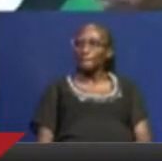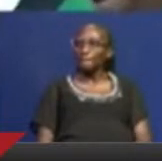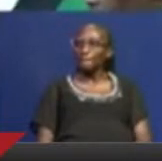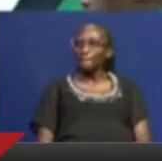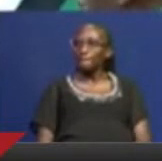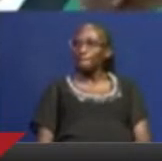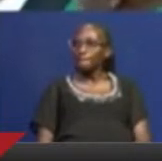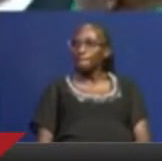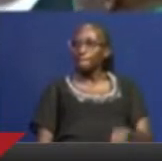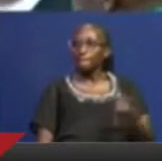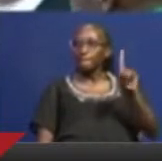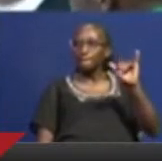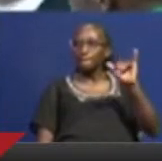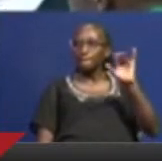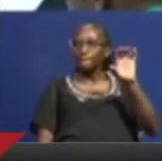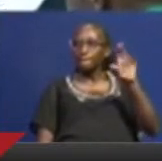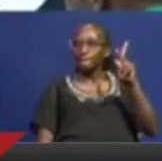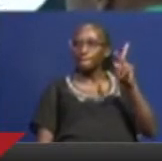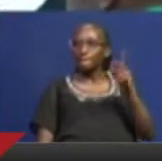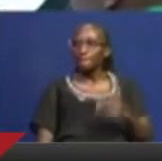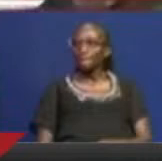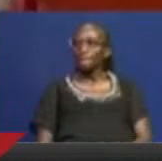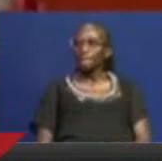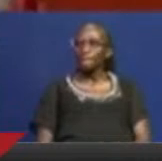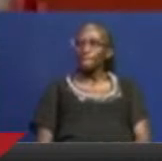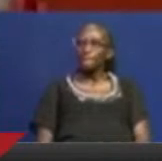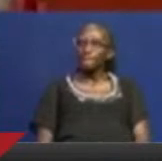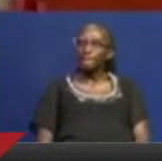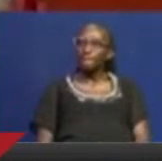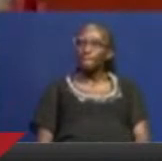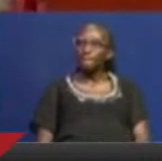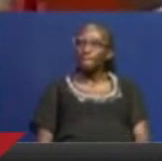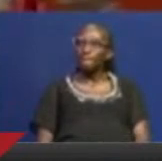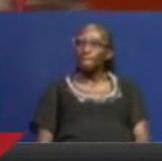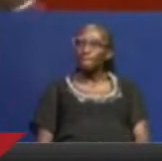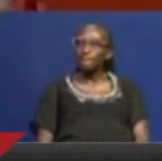Luanda Dick Maungu Oyugi.